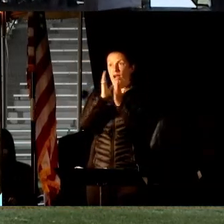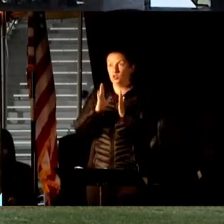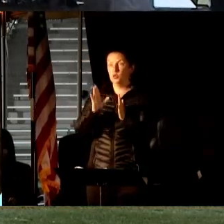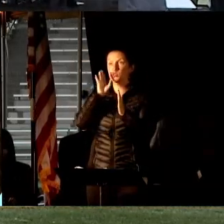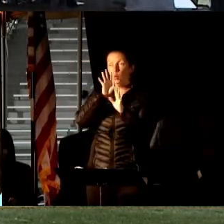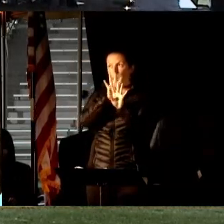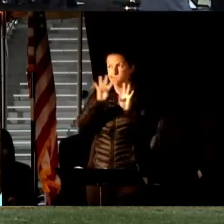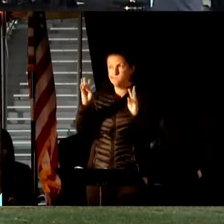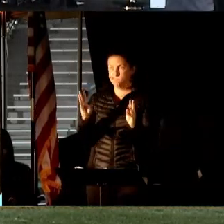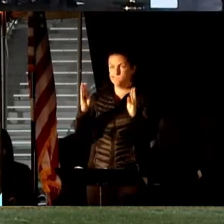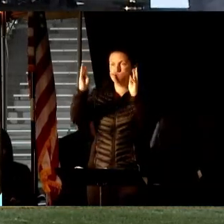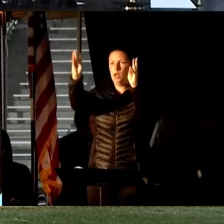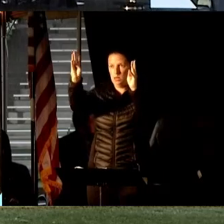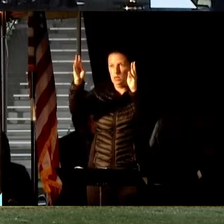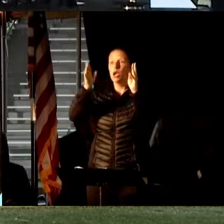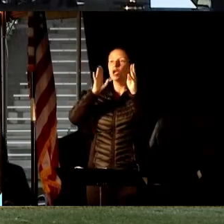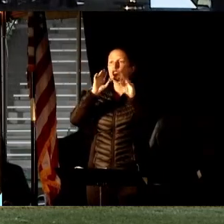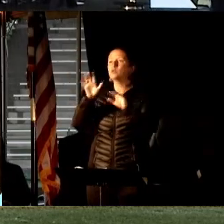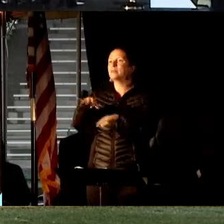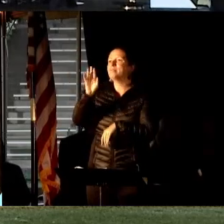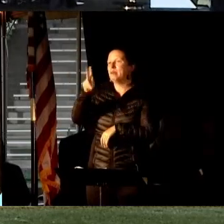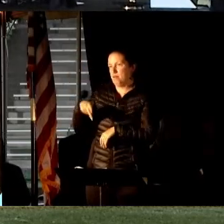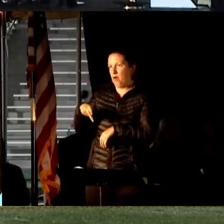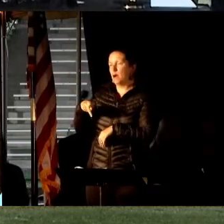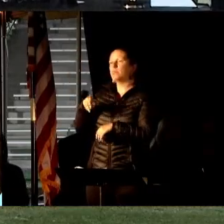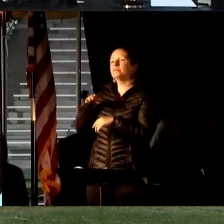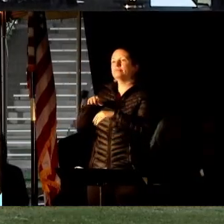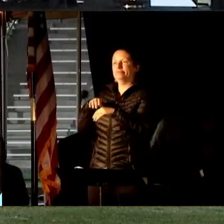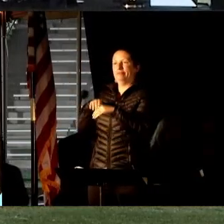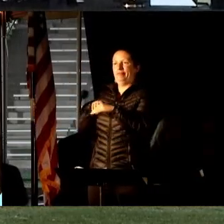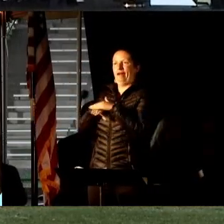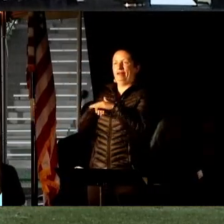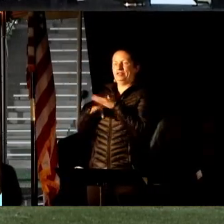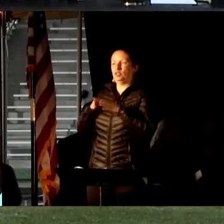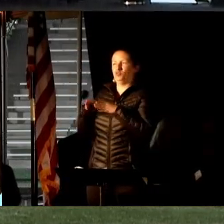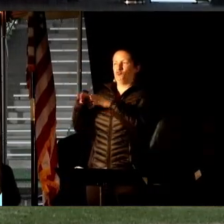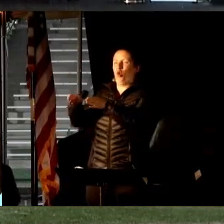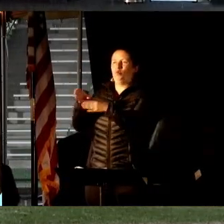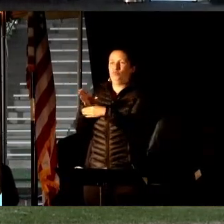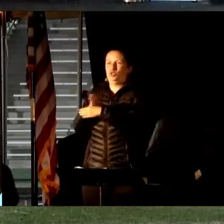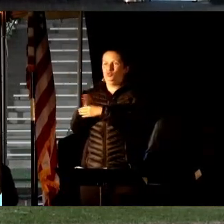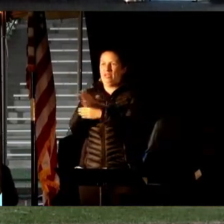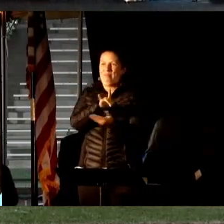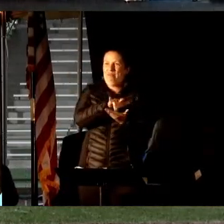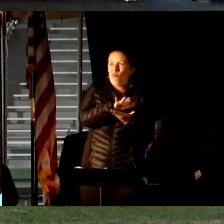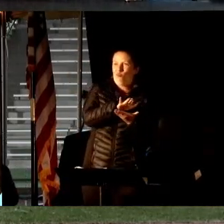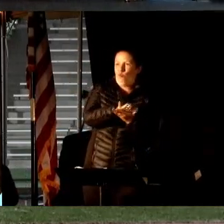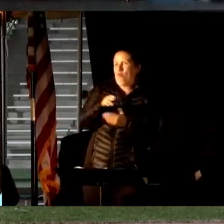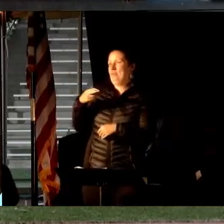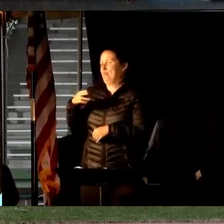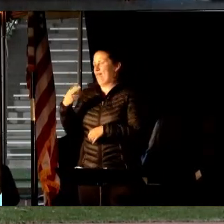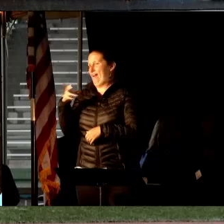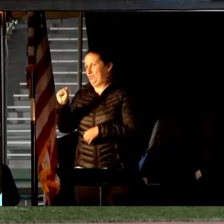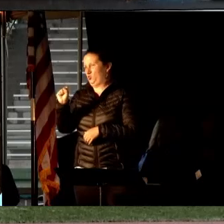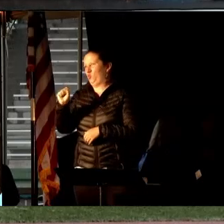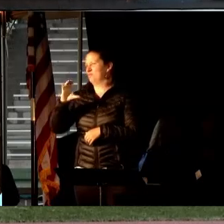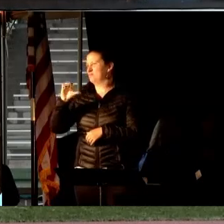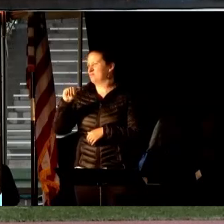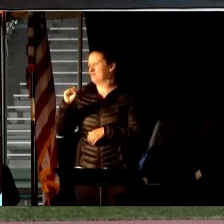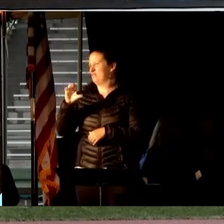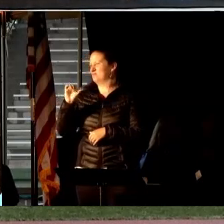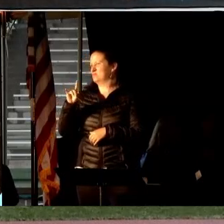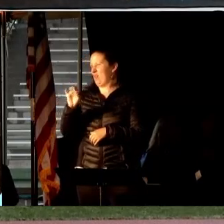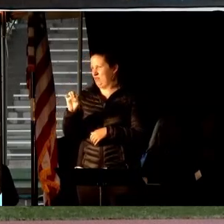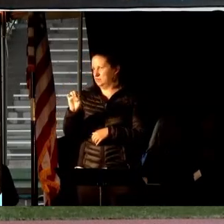on the access road between Evergreen High School and Cascade Middle School. Thank you, everyone. Drive safely, and good